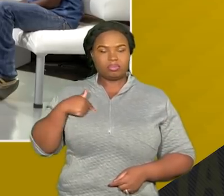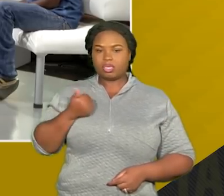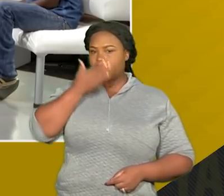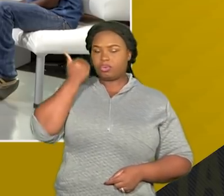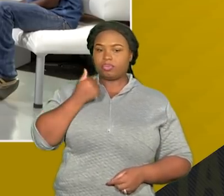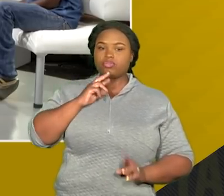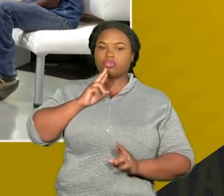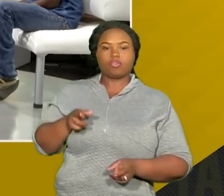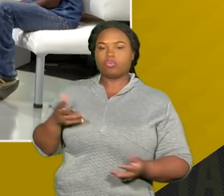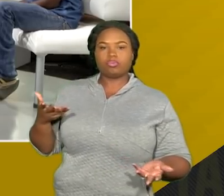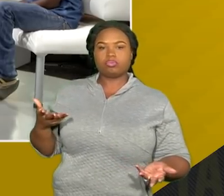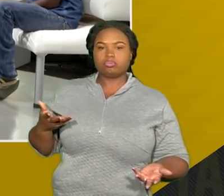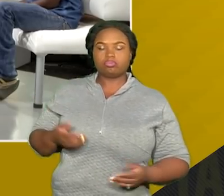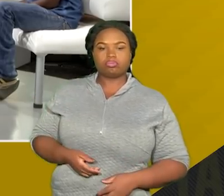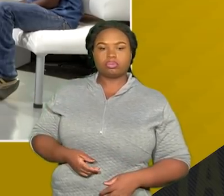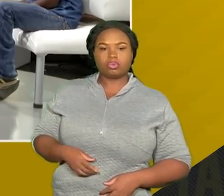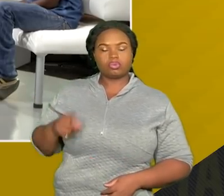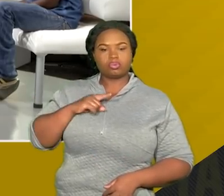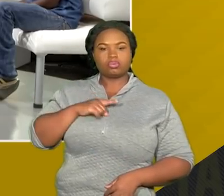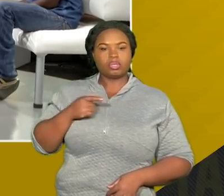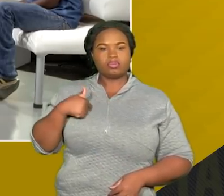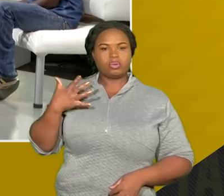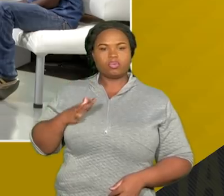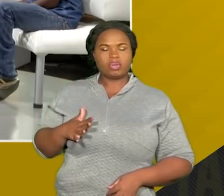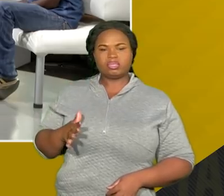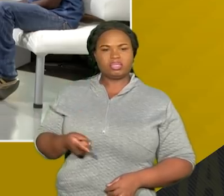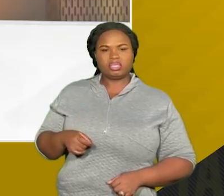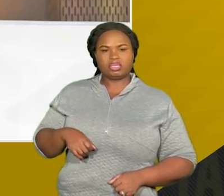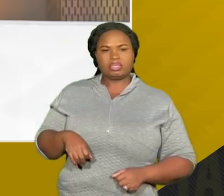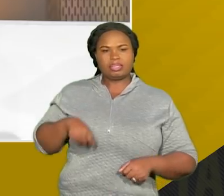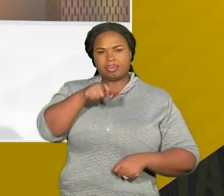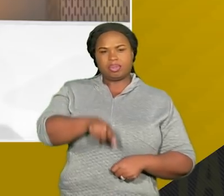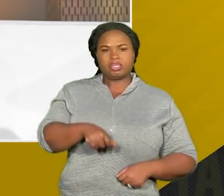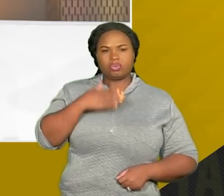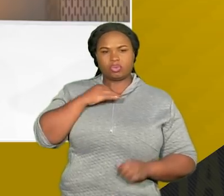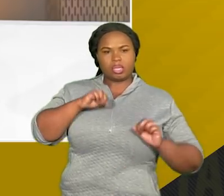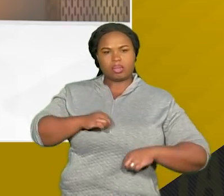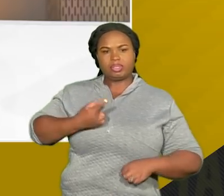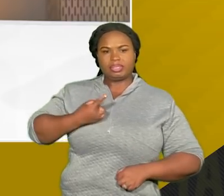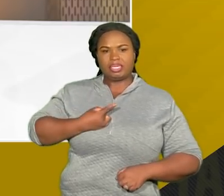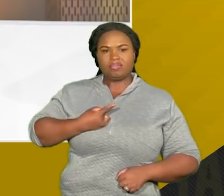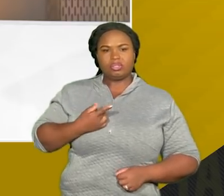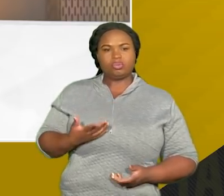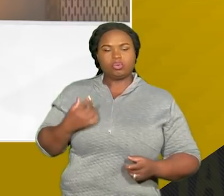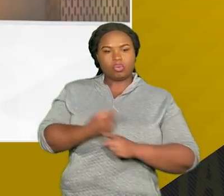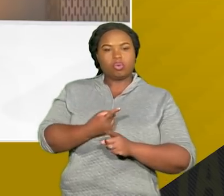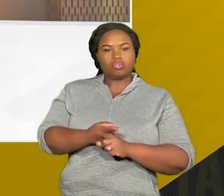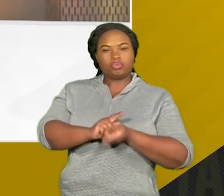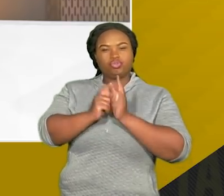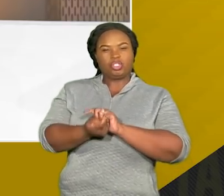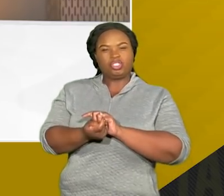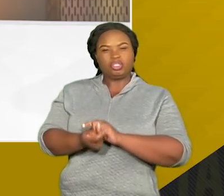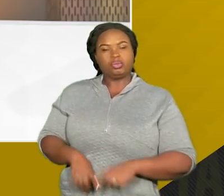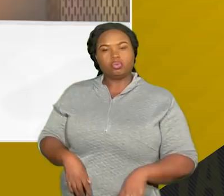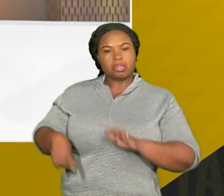have to refer again still. Because I wouldn't want to keep the company around me, because I wouldn't want to allow myself to be able to be swayed or to stray in a